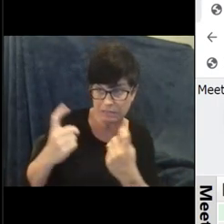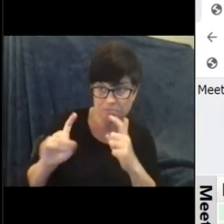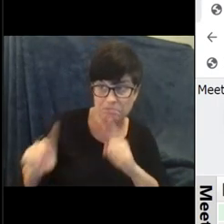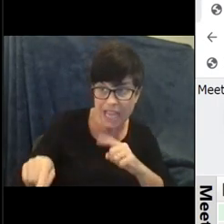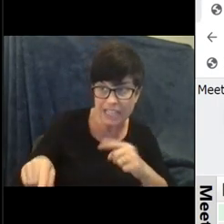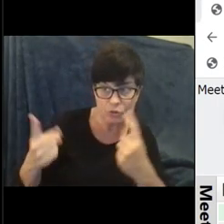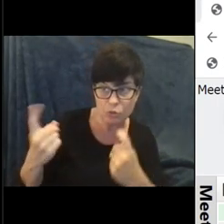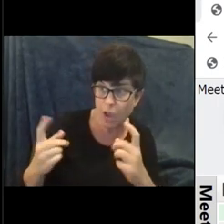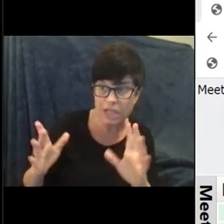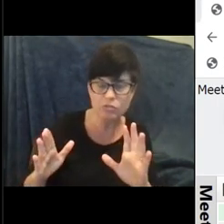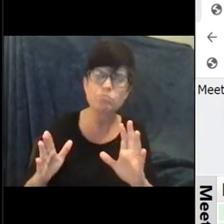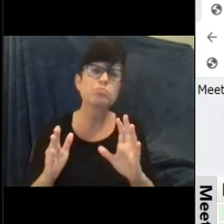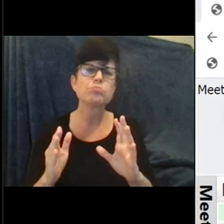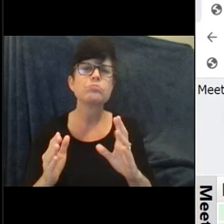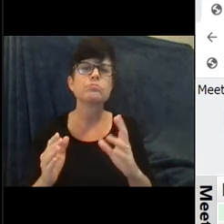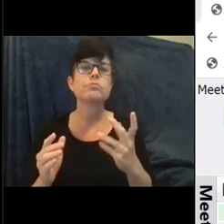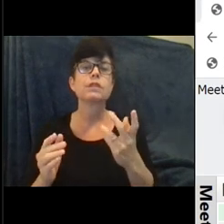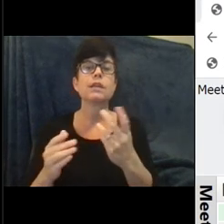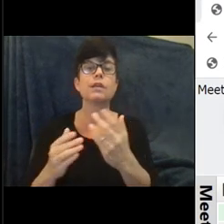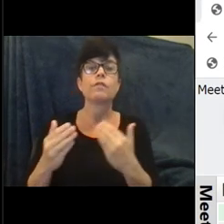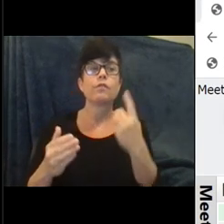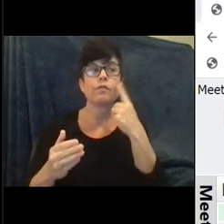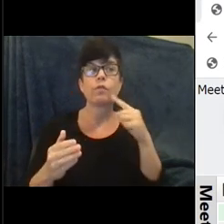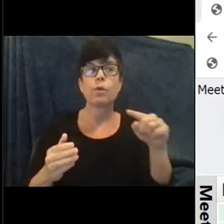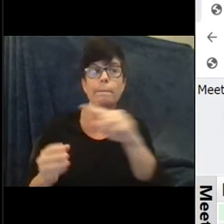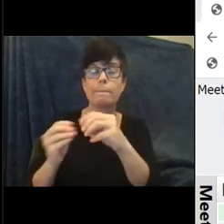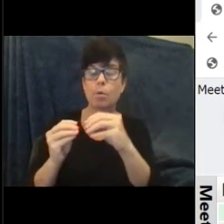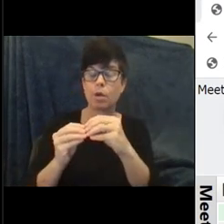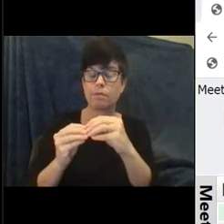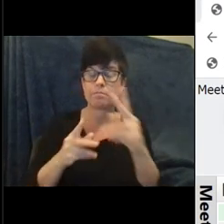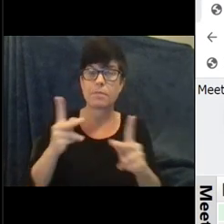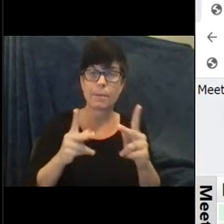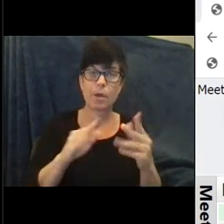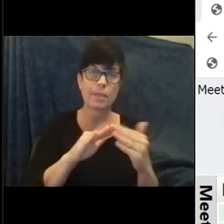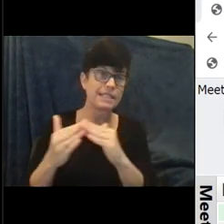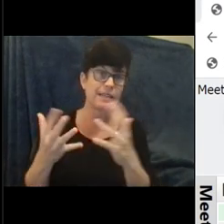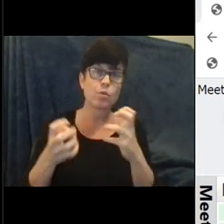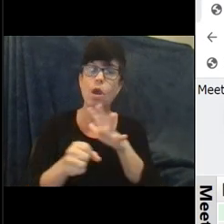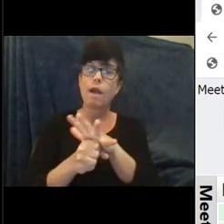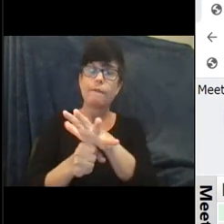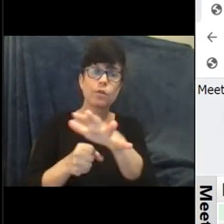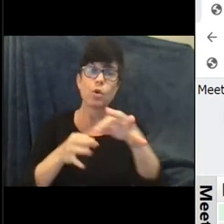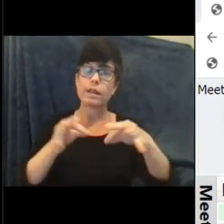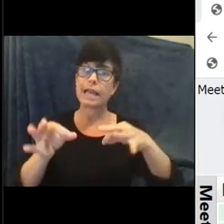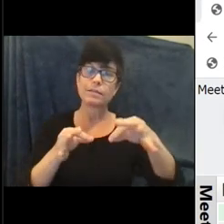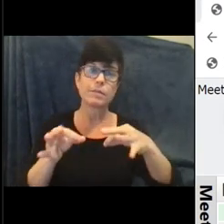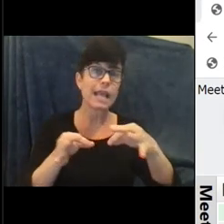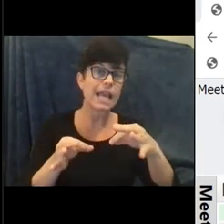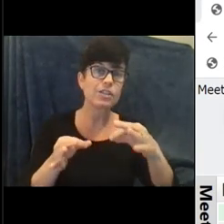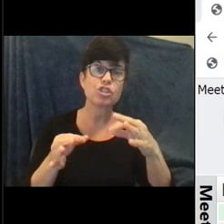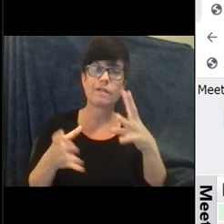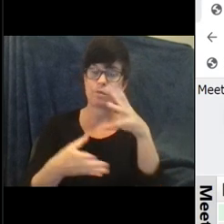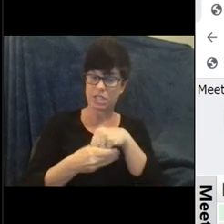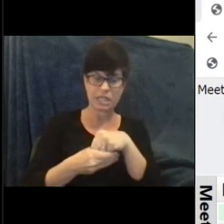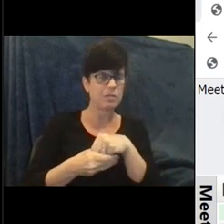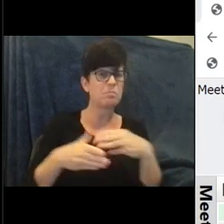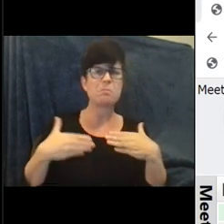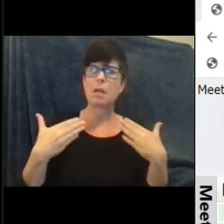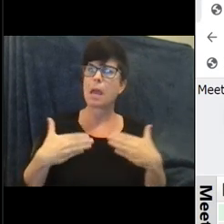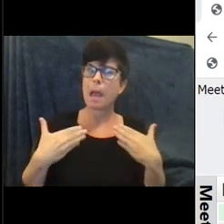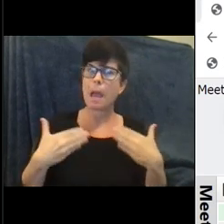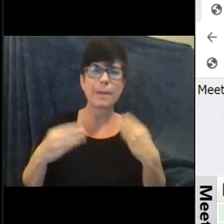is probably before you more at the city. And if you'd like a full explanation of what's in this act, I'm happy to work one of those